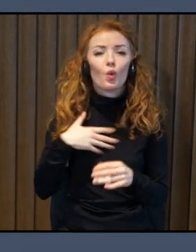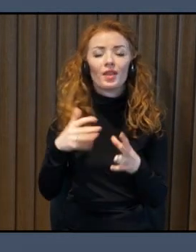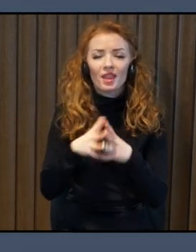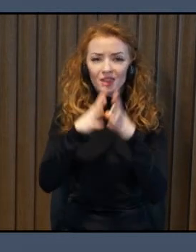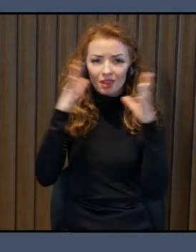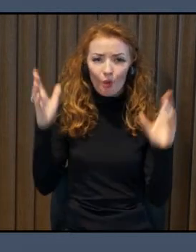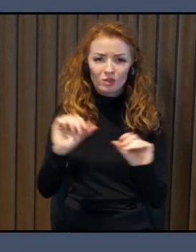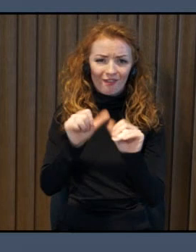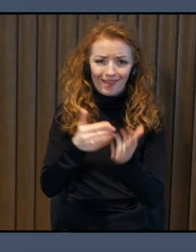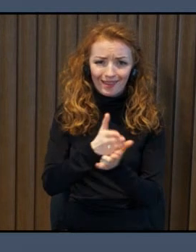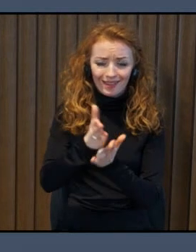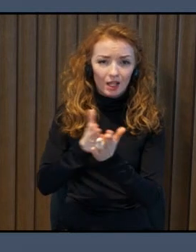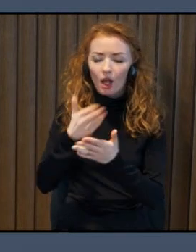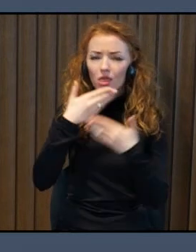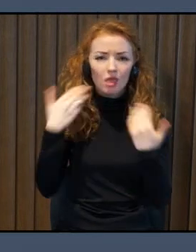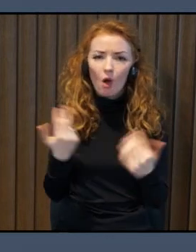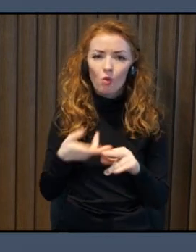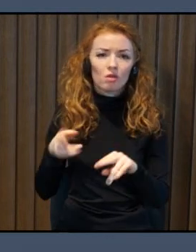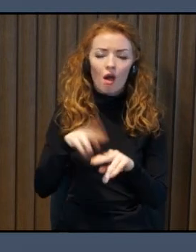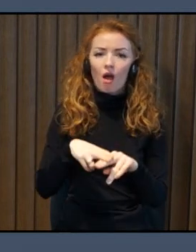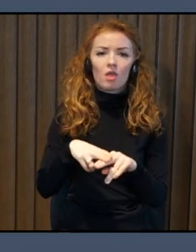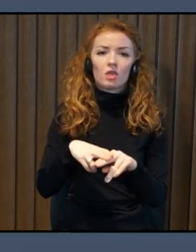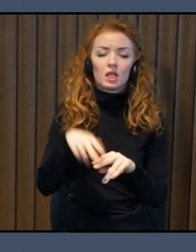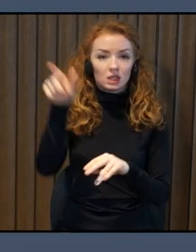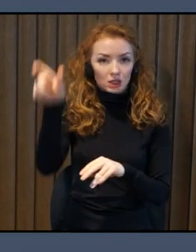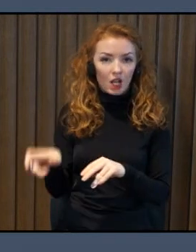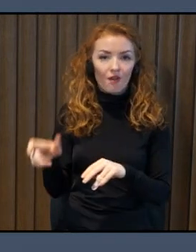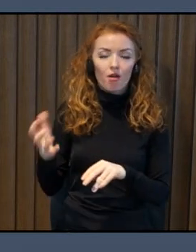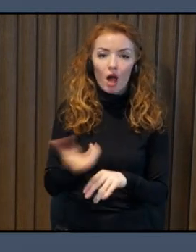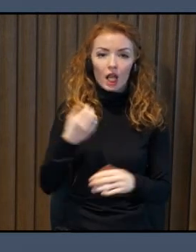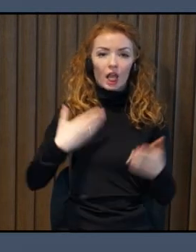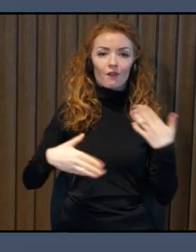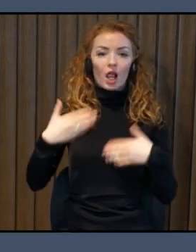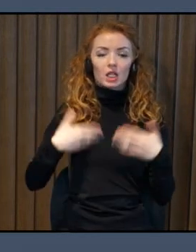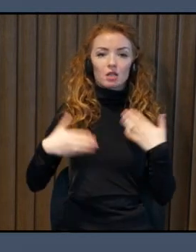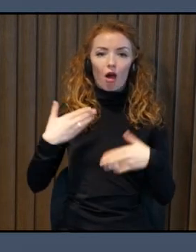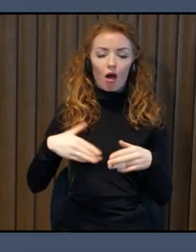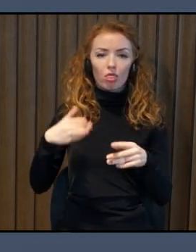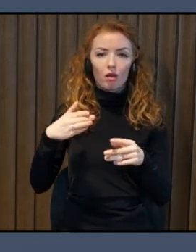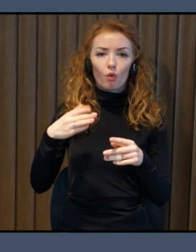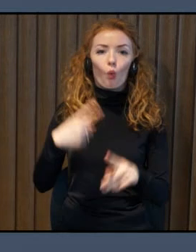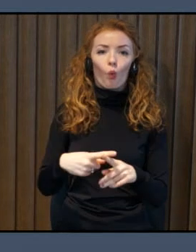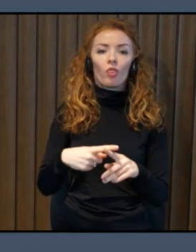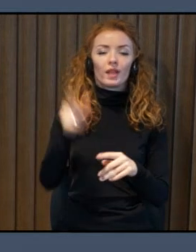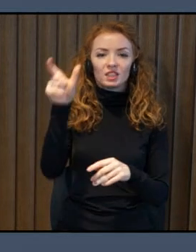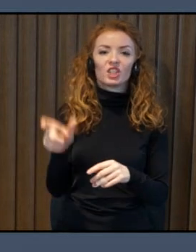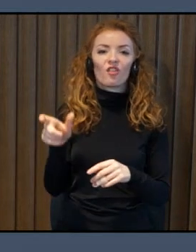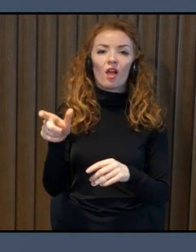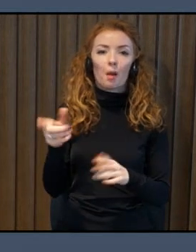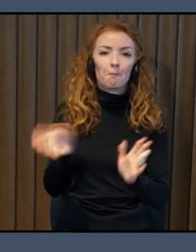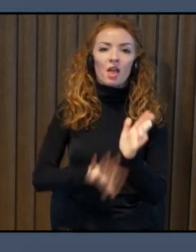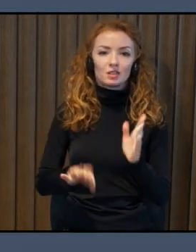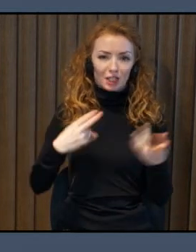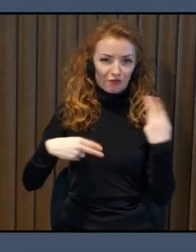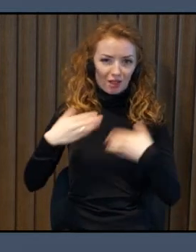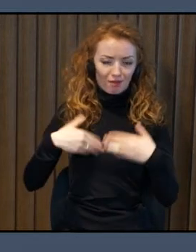there is very multifaceted each of those groups. So people with disabilities, we